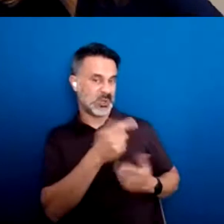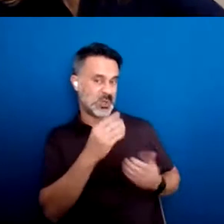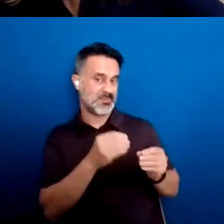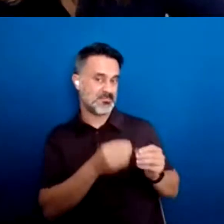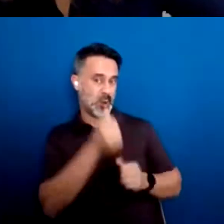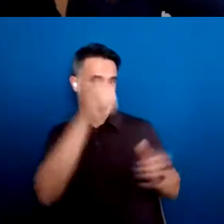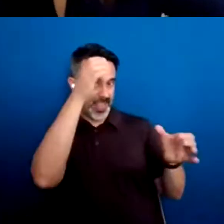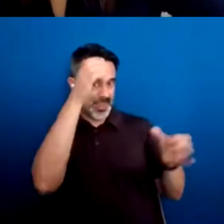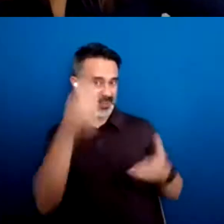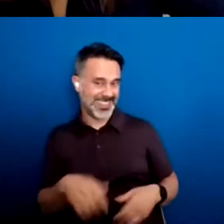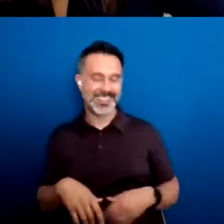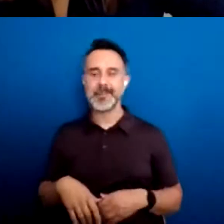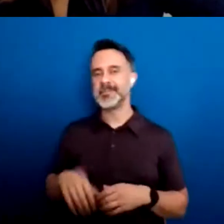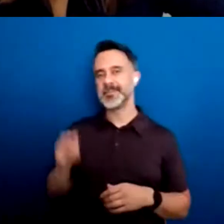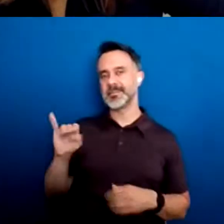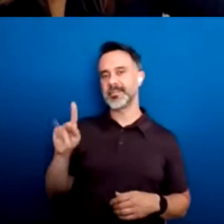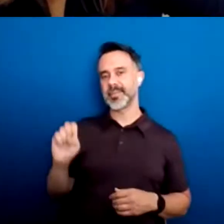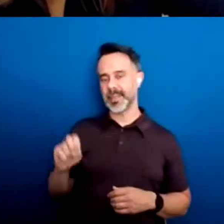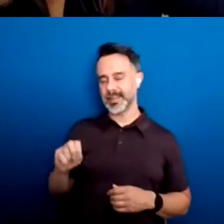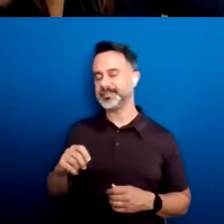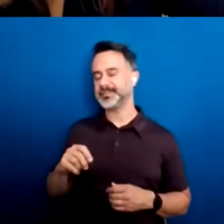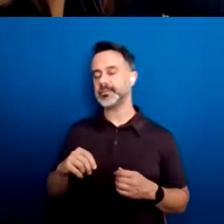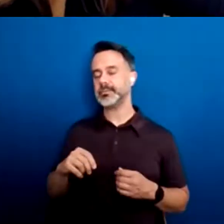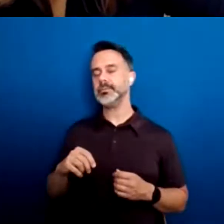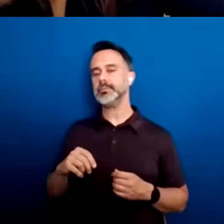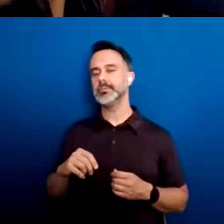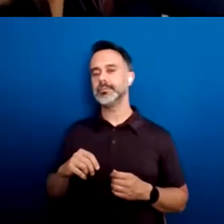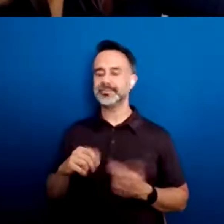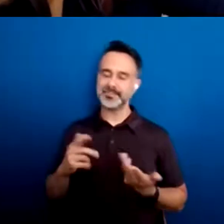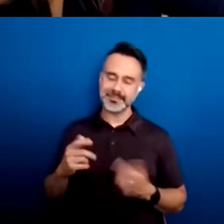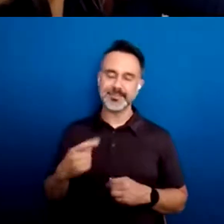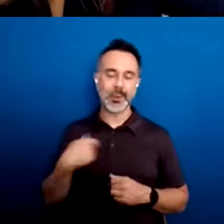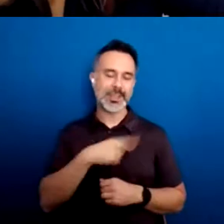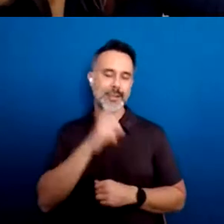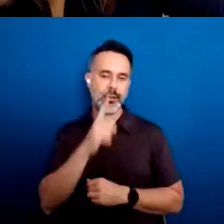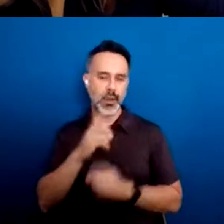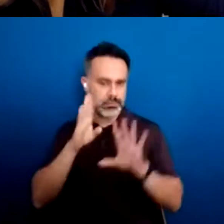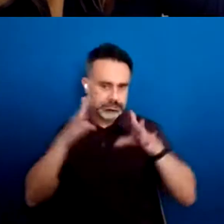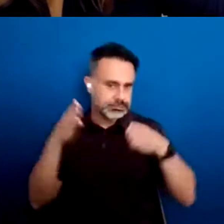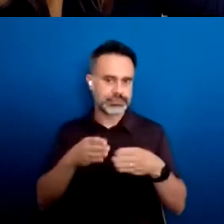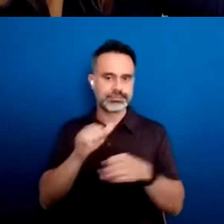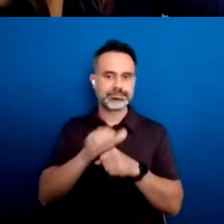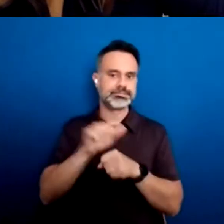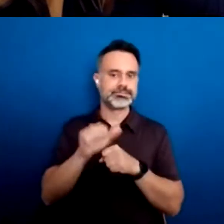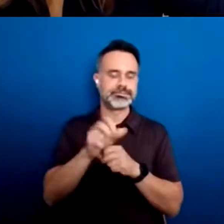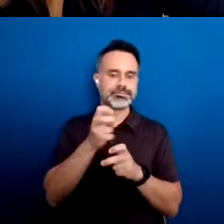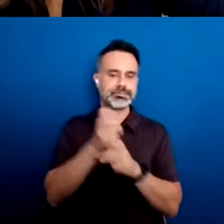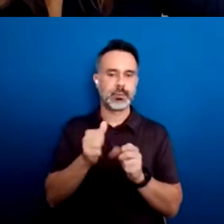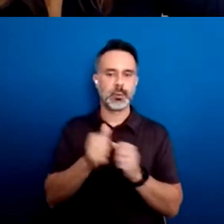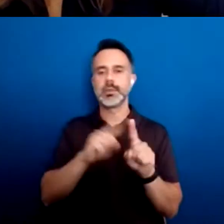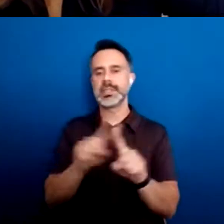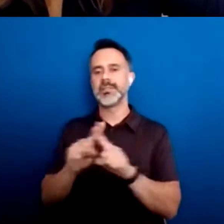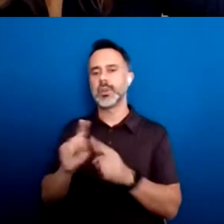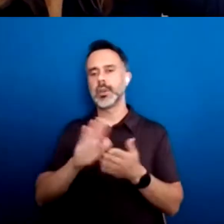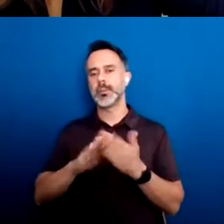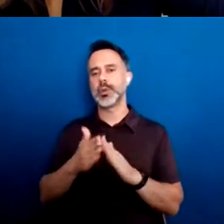in terms of this one, we are working really diligently with different community partners, including finding